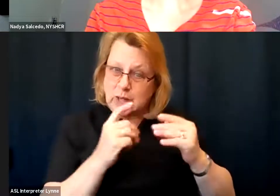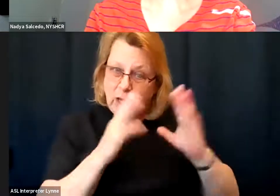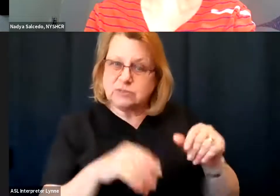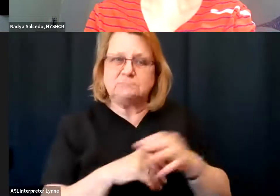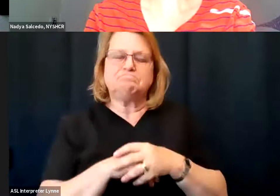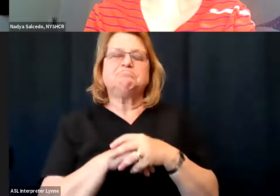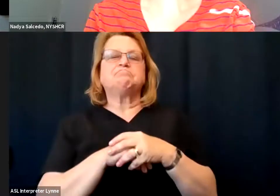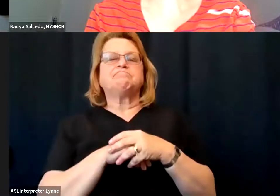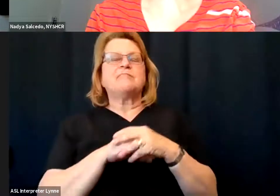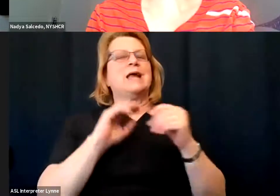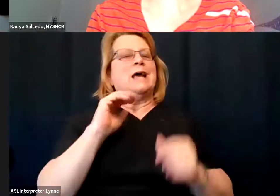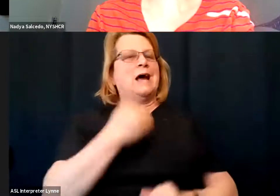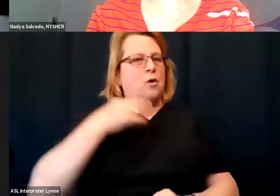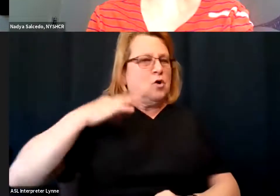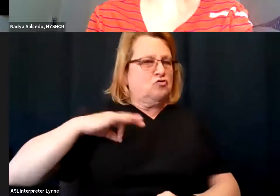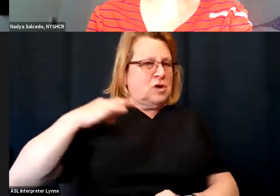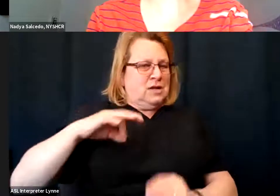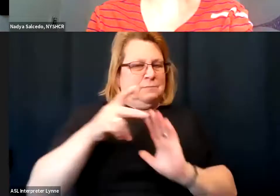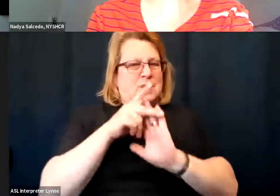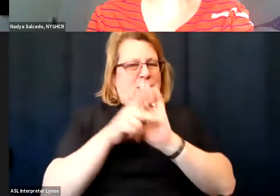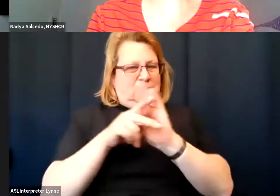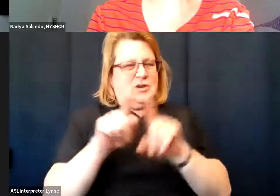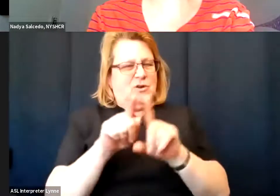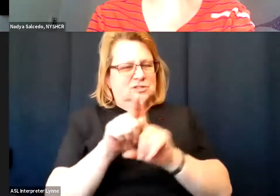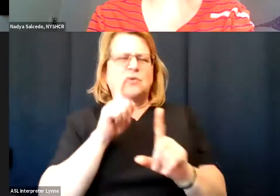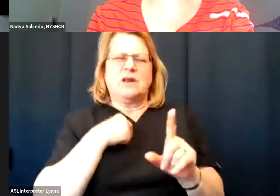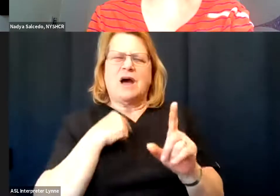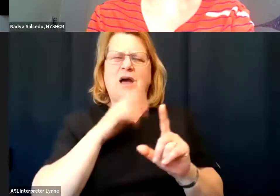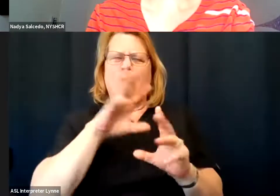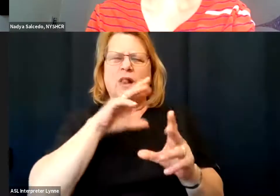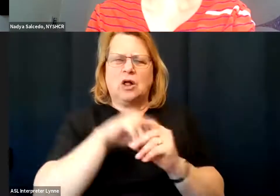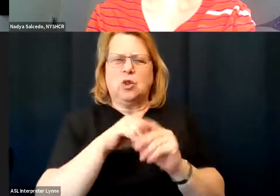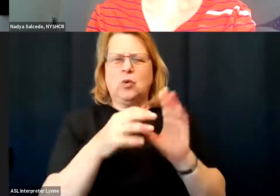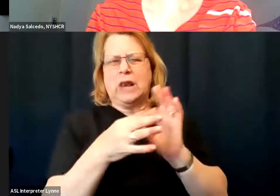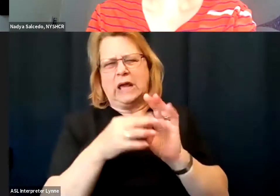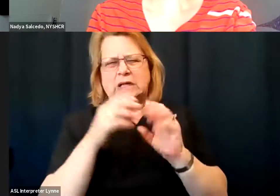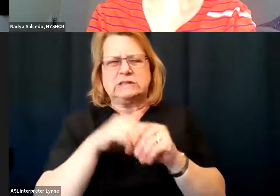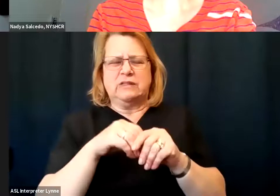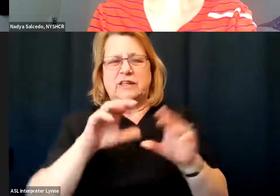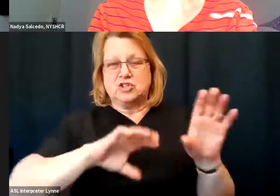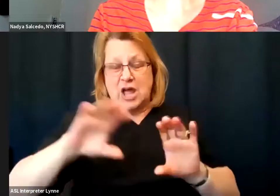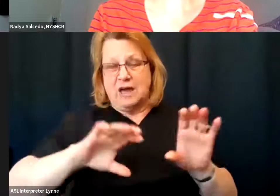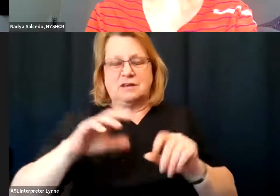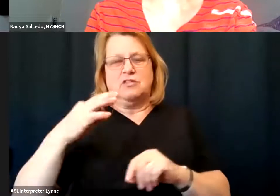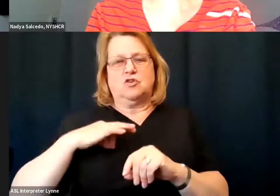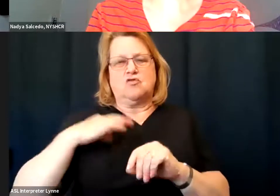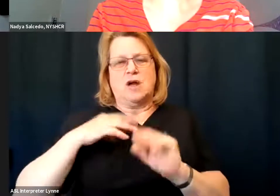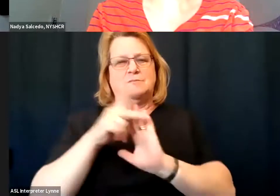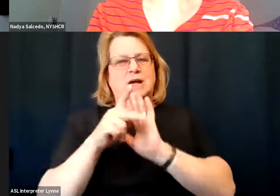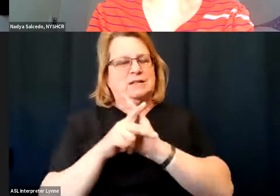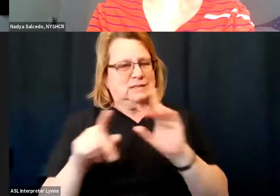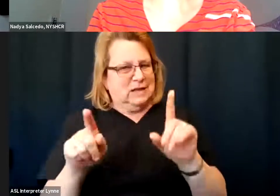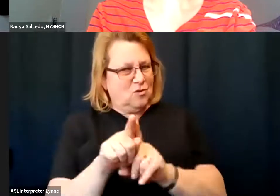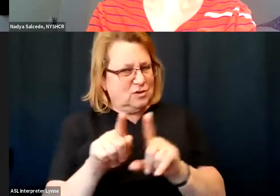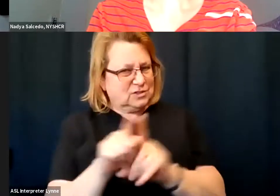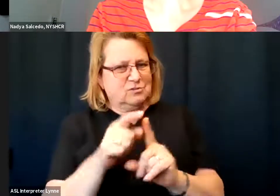our credit policy also, and I will include links to this in the chat, but our credit policy also goes far in